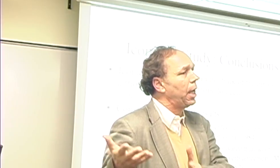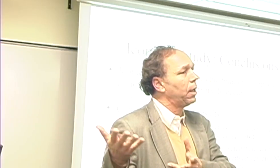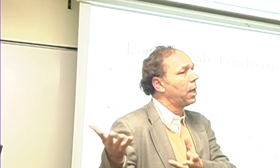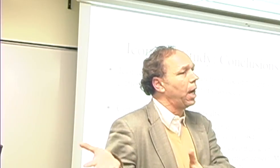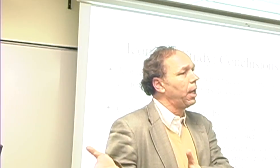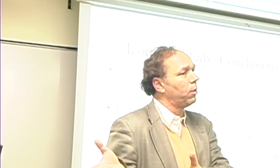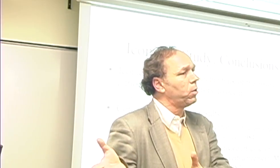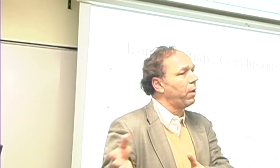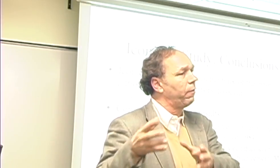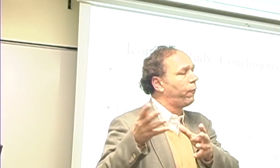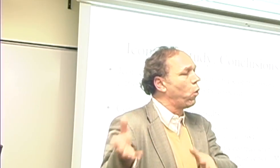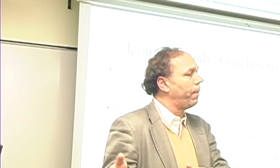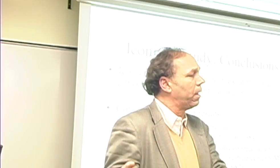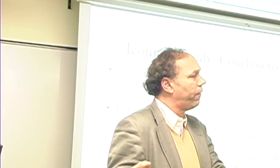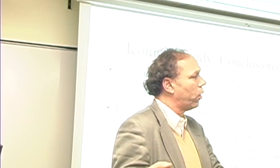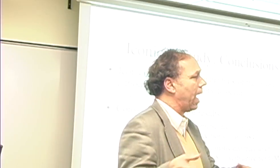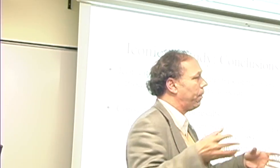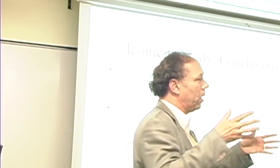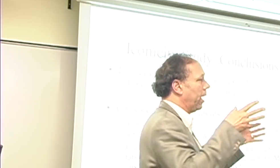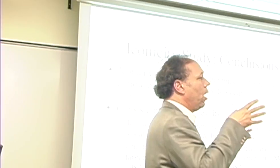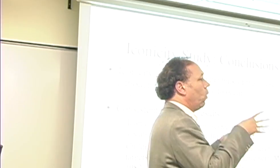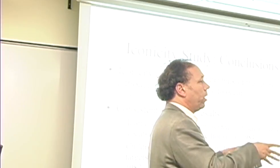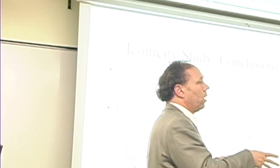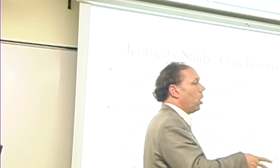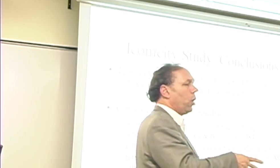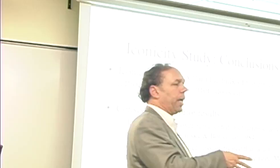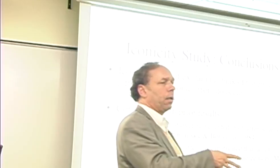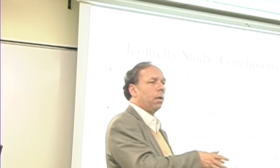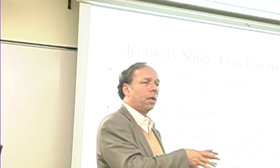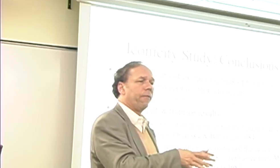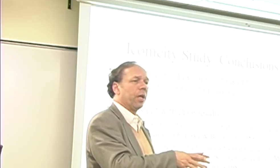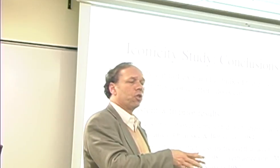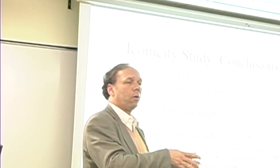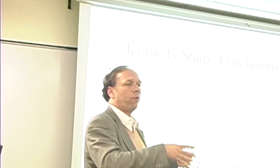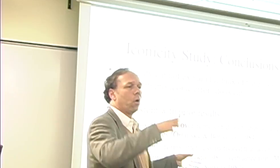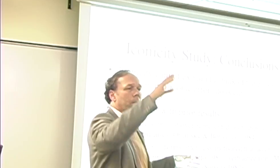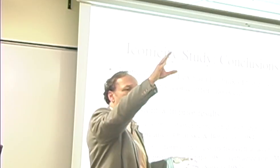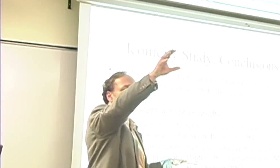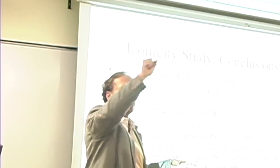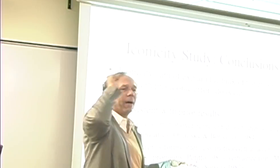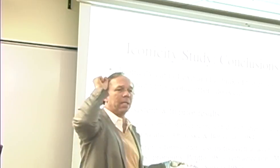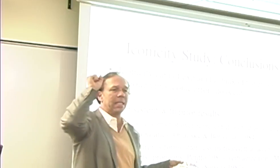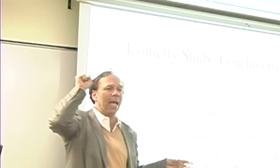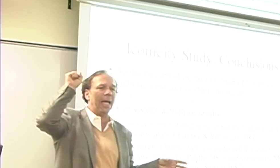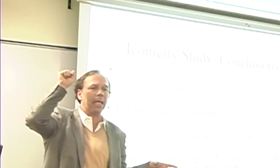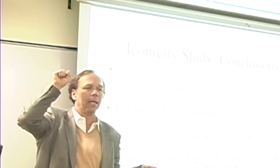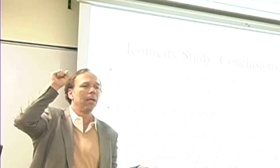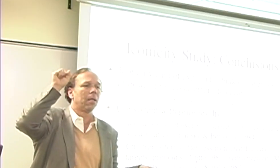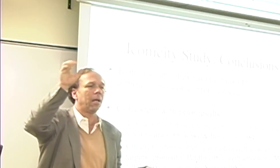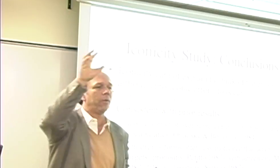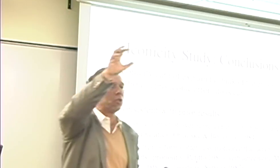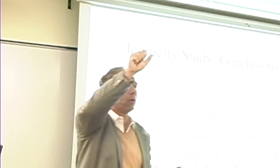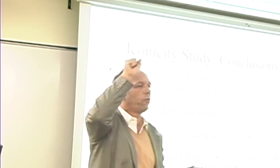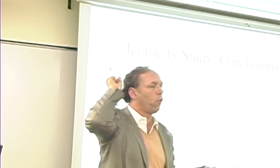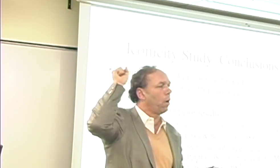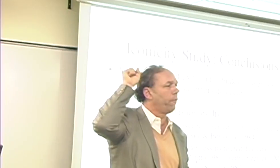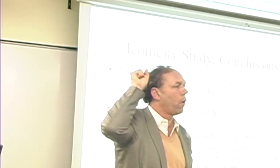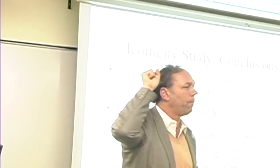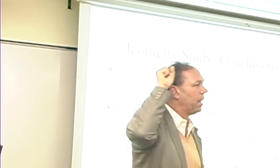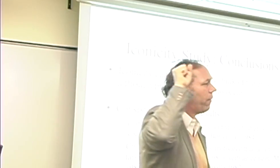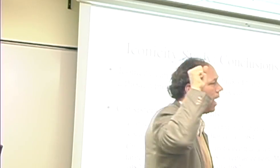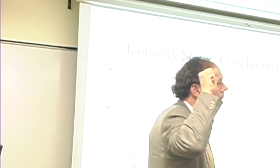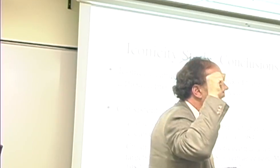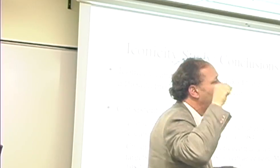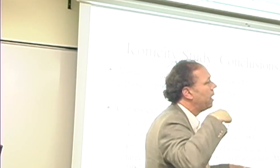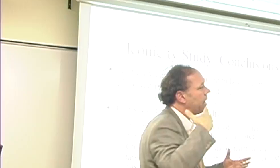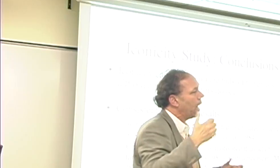iconicity in forming a vocabulary. When they're learning conventional forms and they're having to take the conventional form